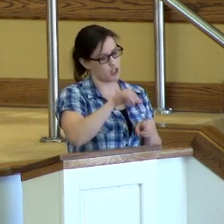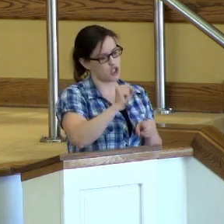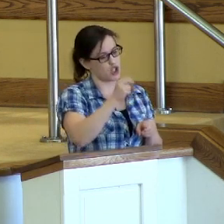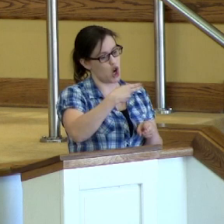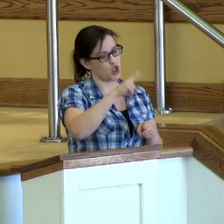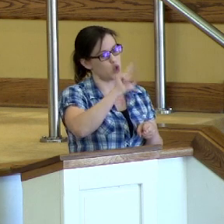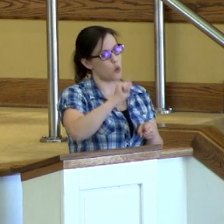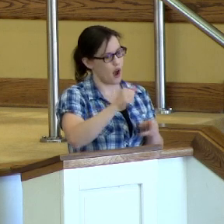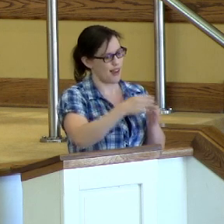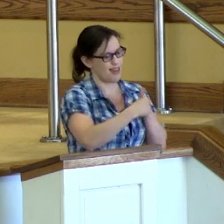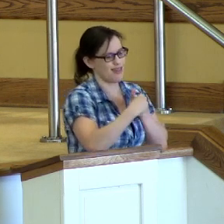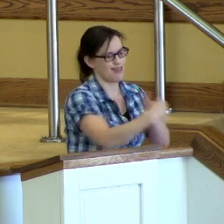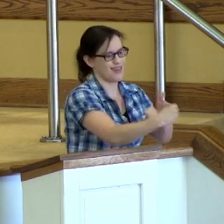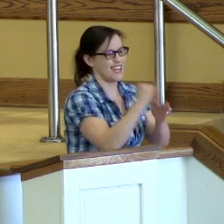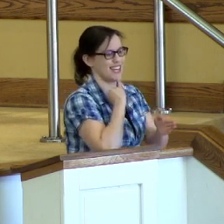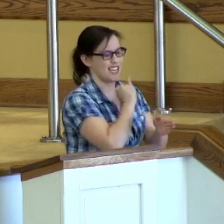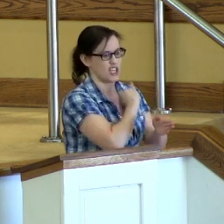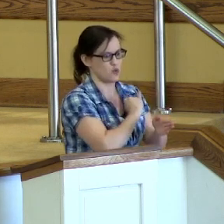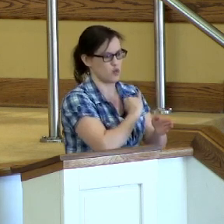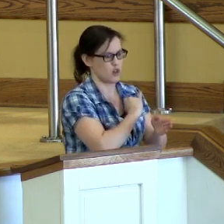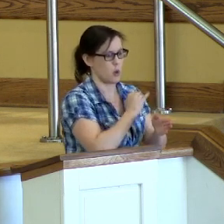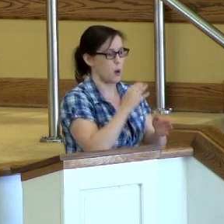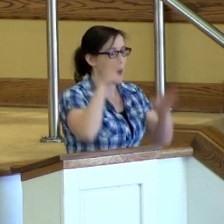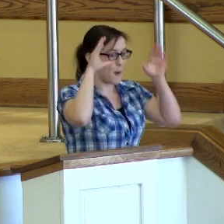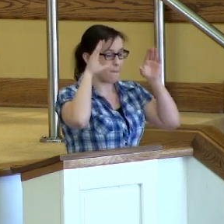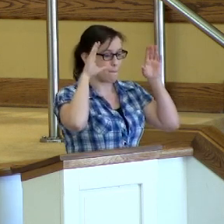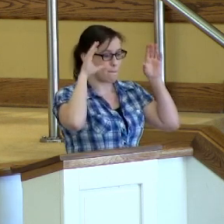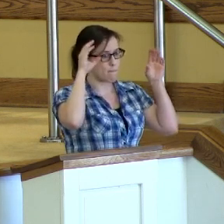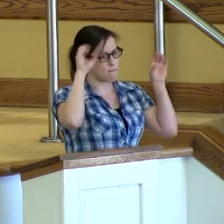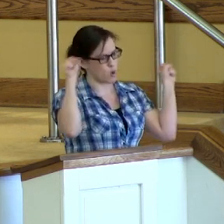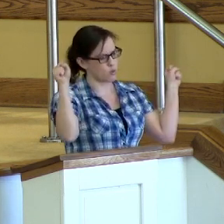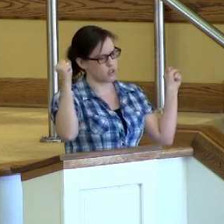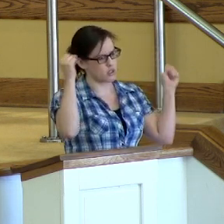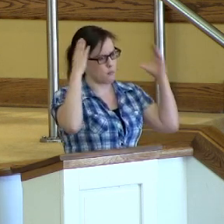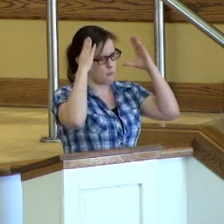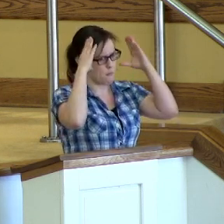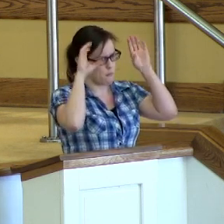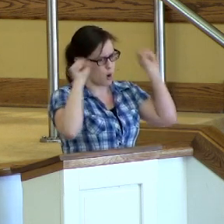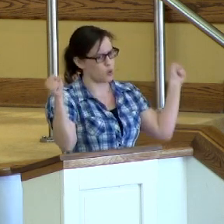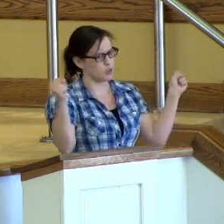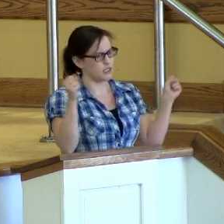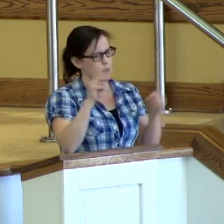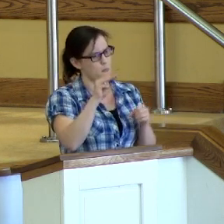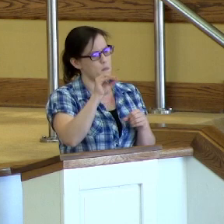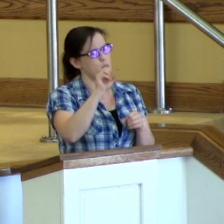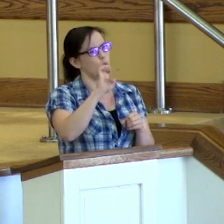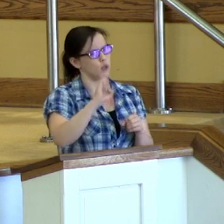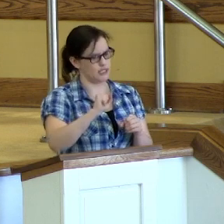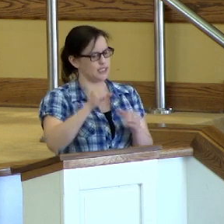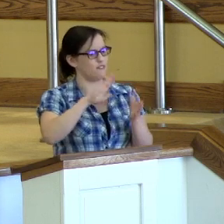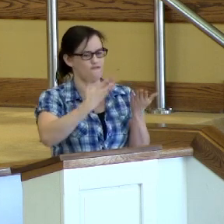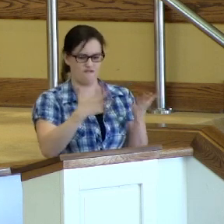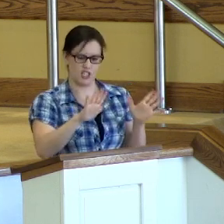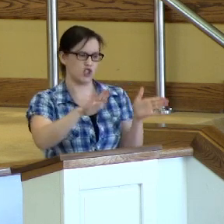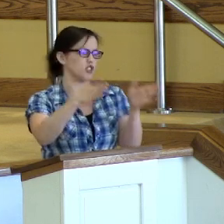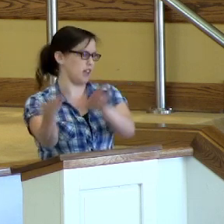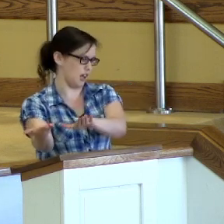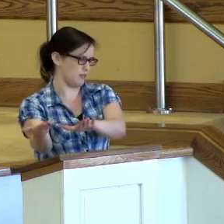mean, Moses has passed off the scene. God's put Joshua in control. In